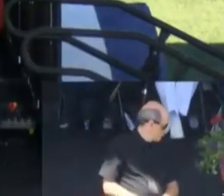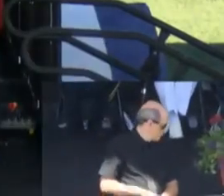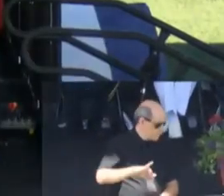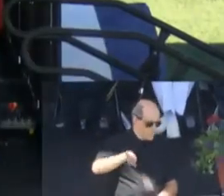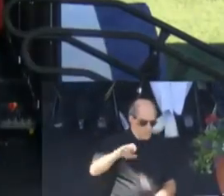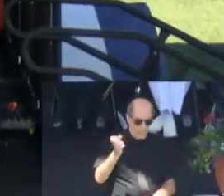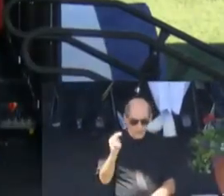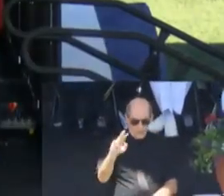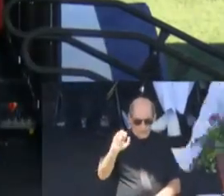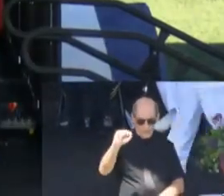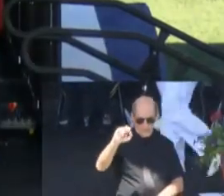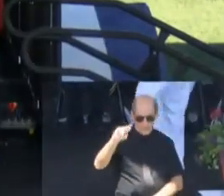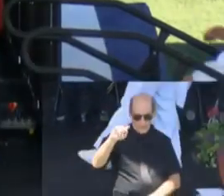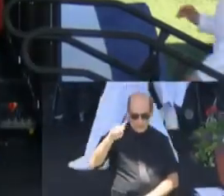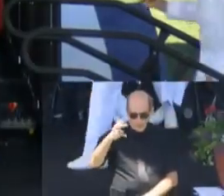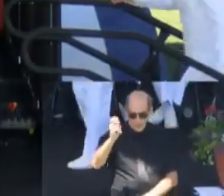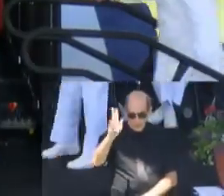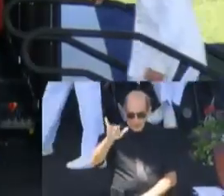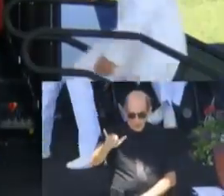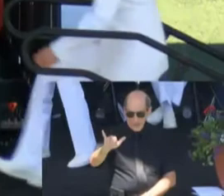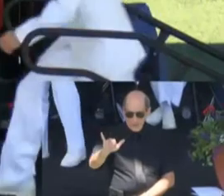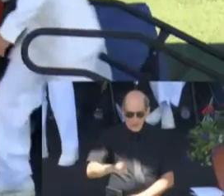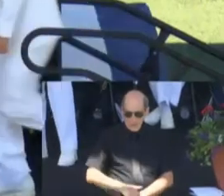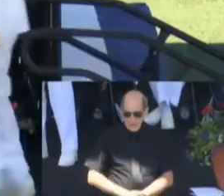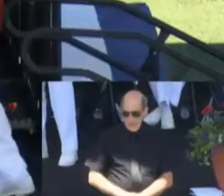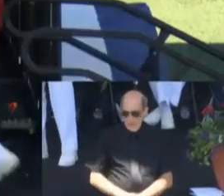John Anthony Corvino.